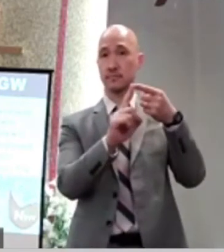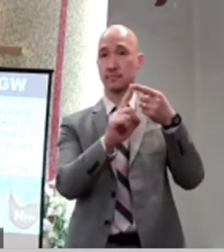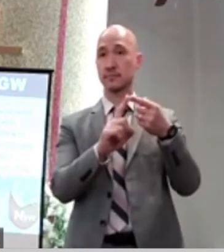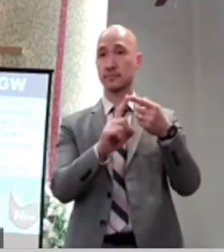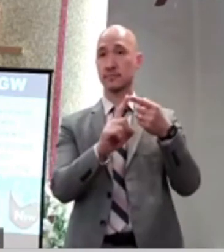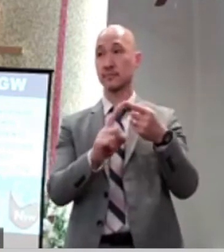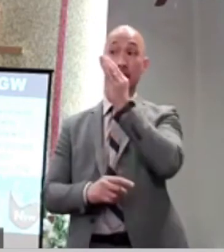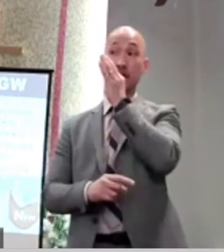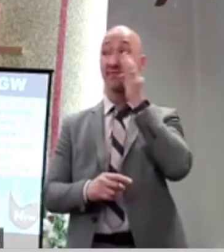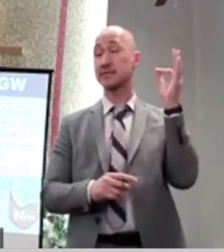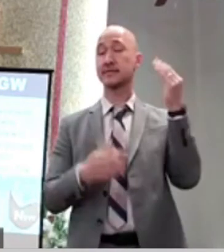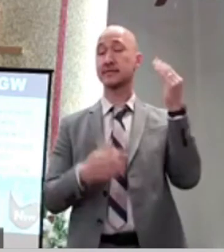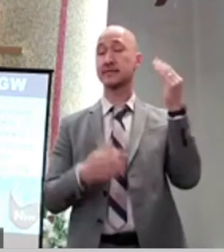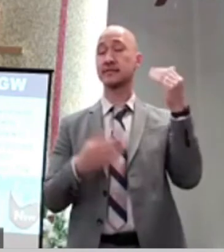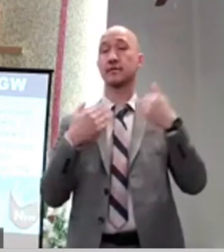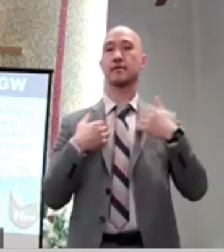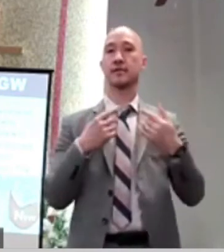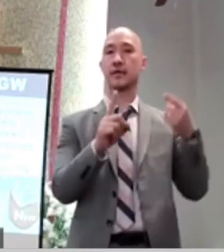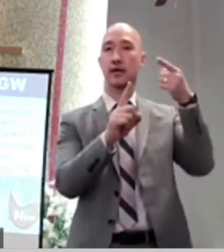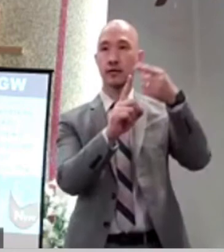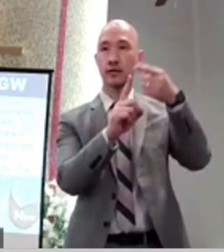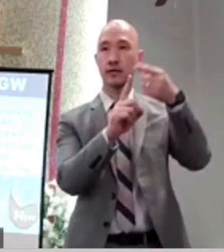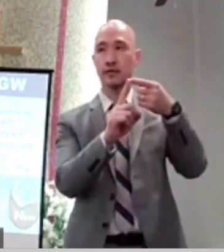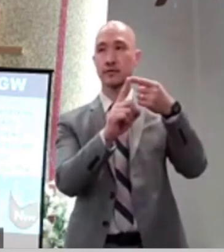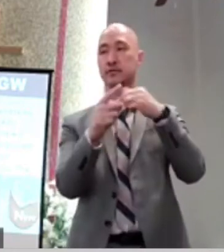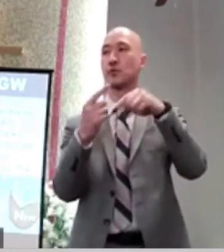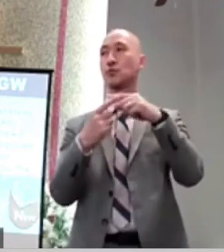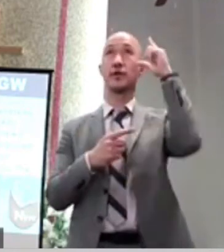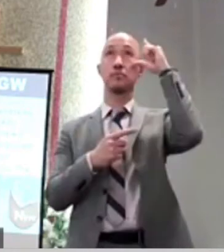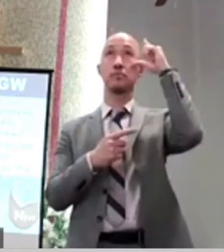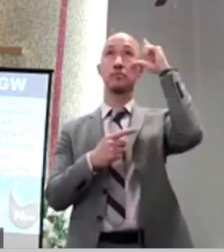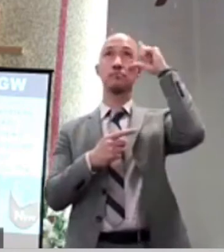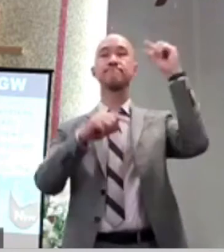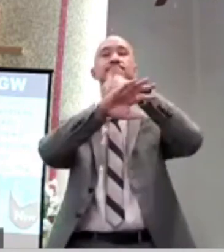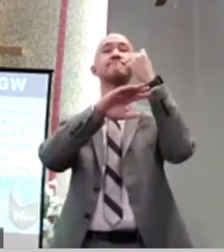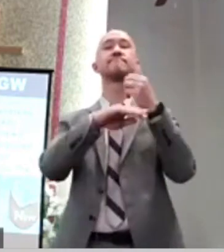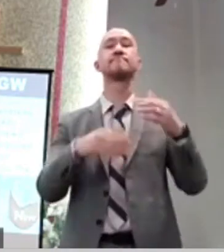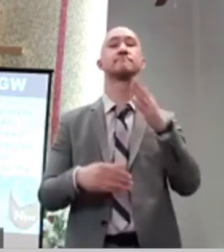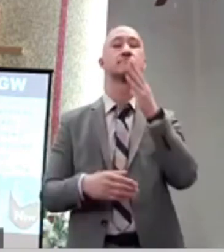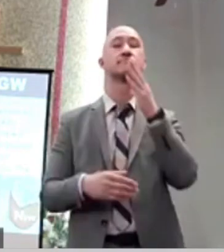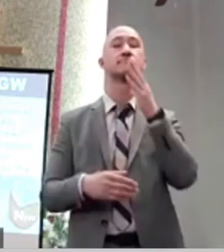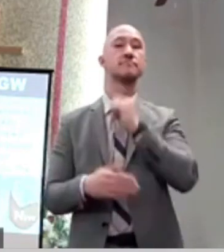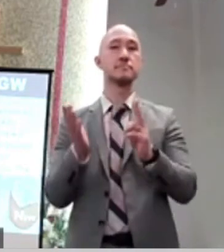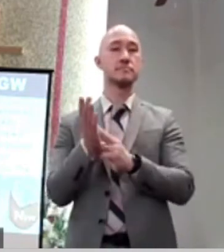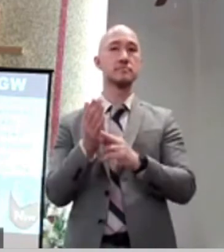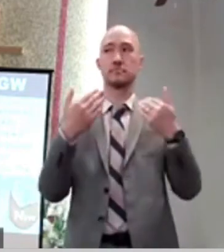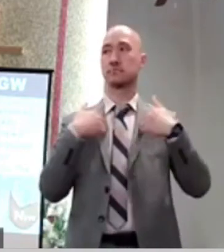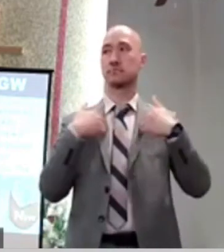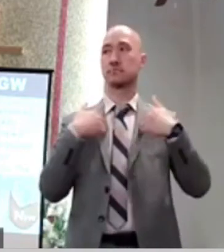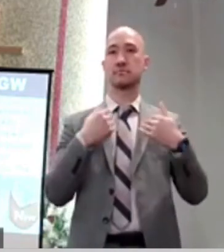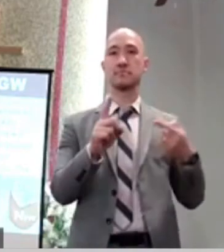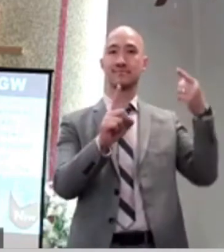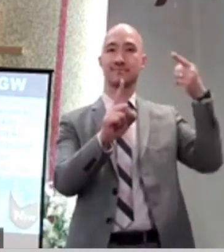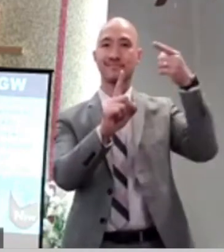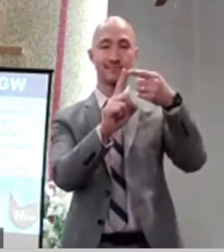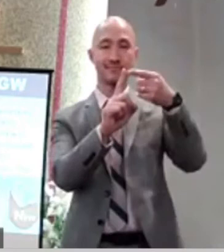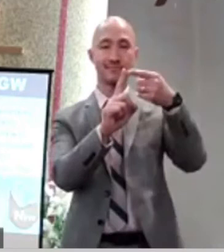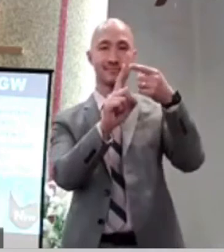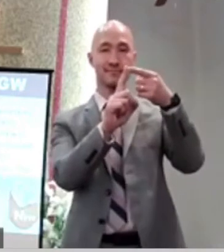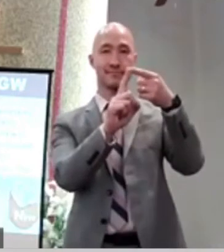God had commanded Moses and had given in the law of Moses and under the old covenant had a purpose. And that purpose